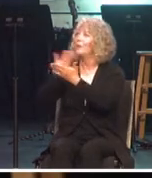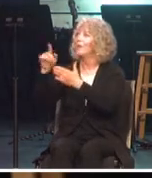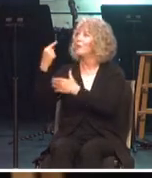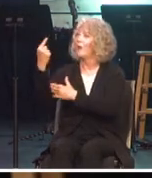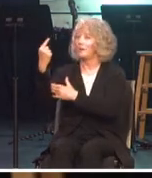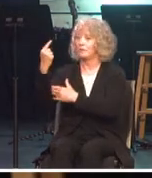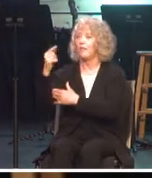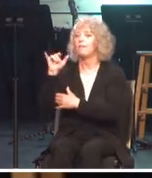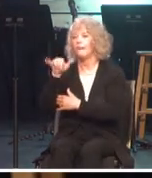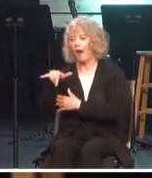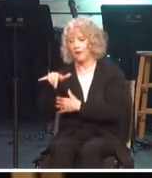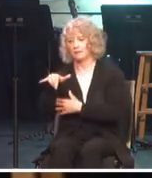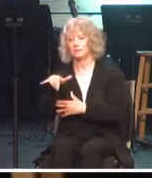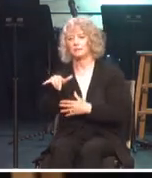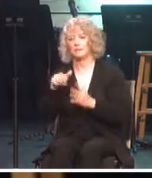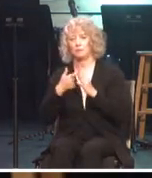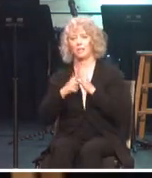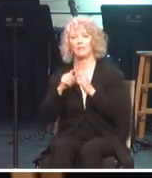But mark this.